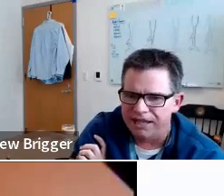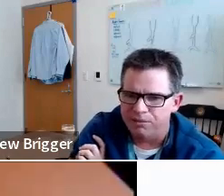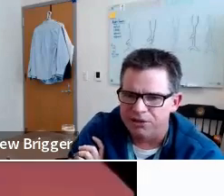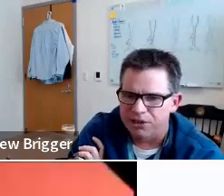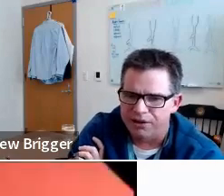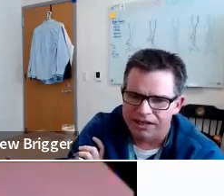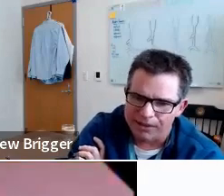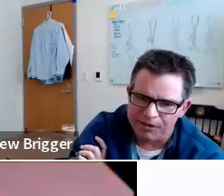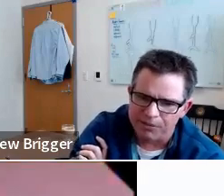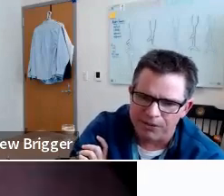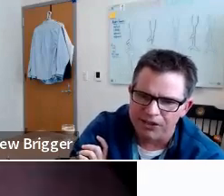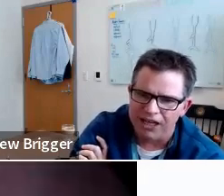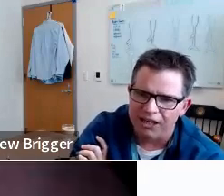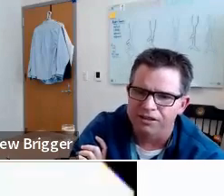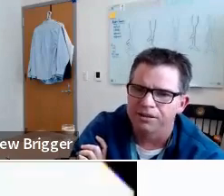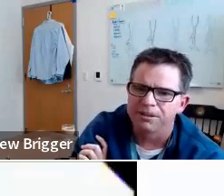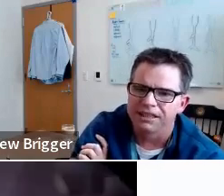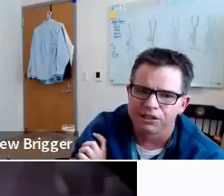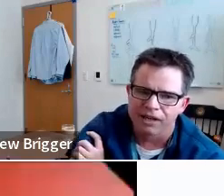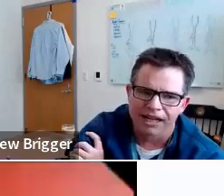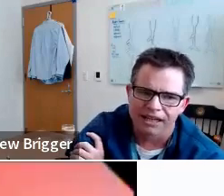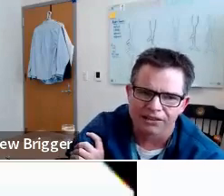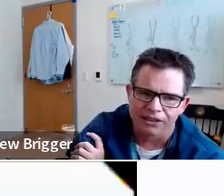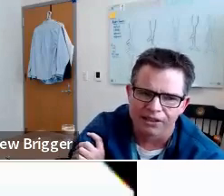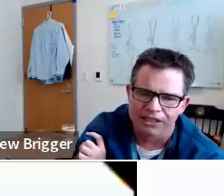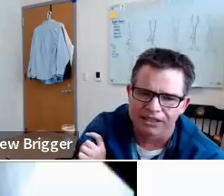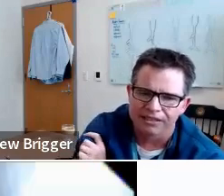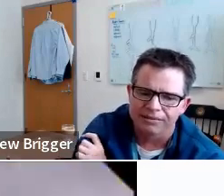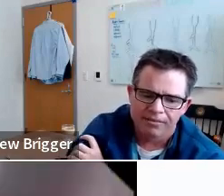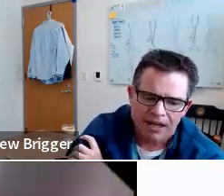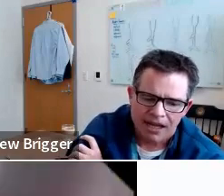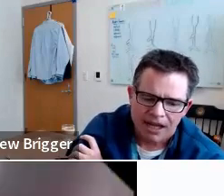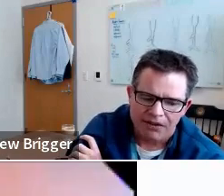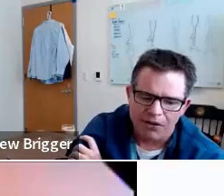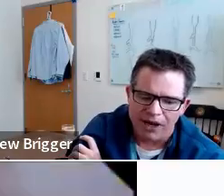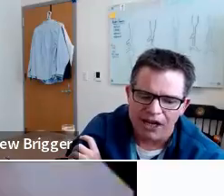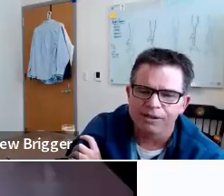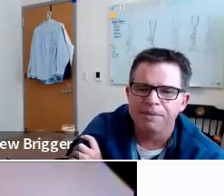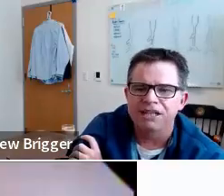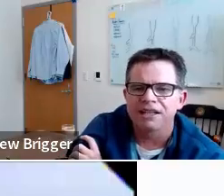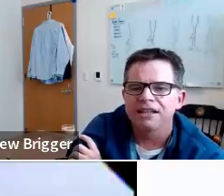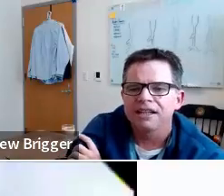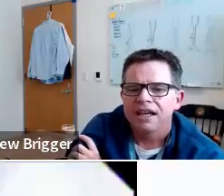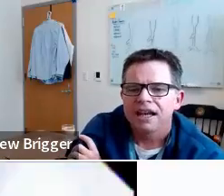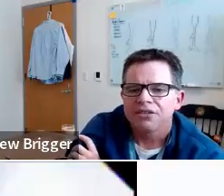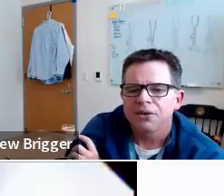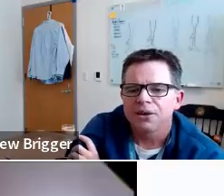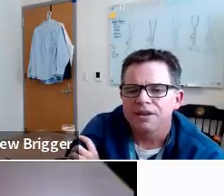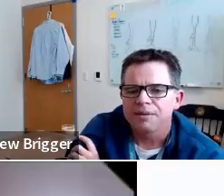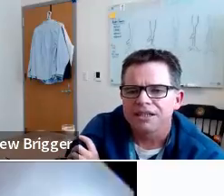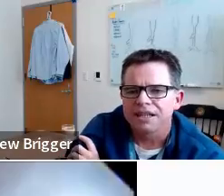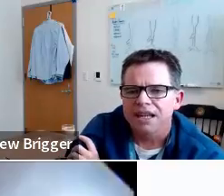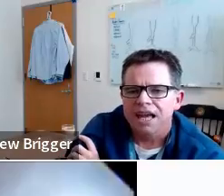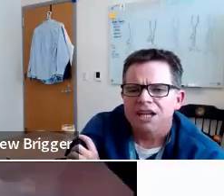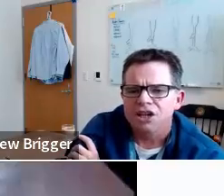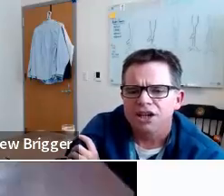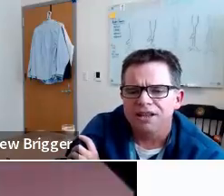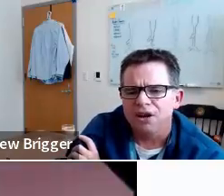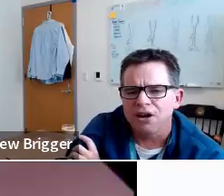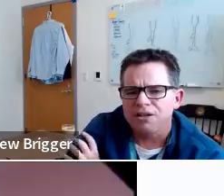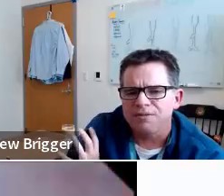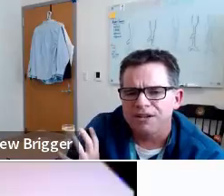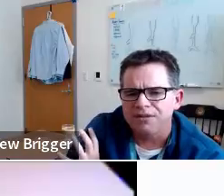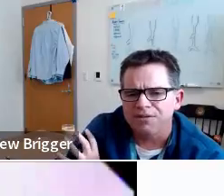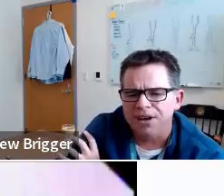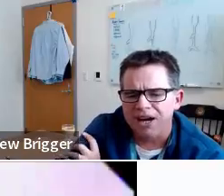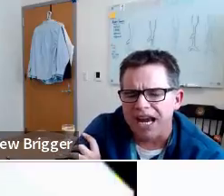same view that Kim was showing, except this poor child is just completely drowning in their secretions. And so as we mentioned, so as I mentioned, generally